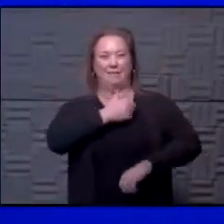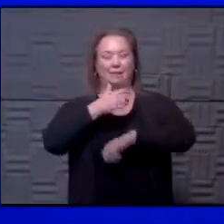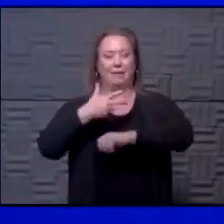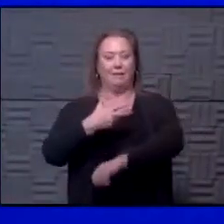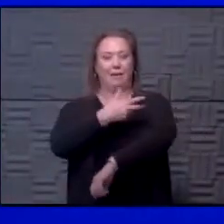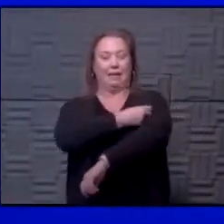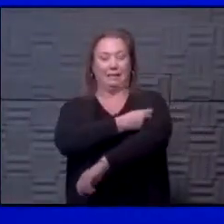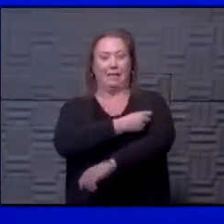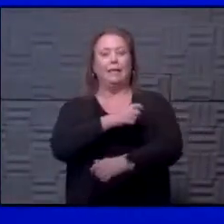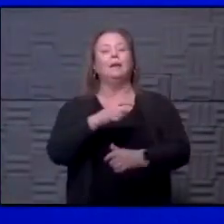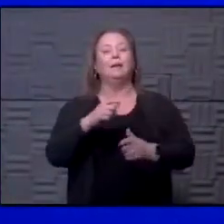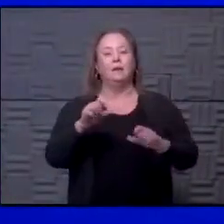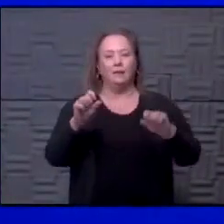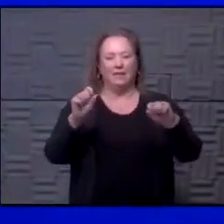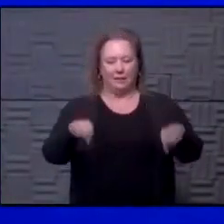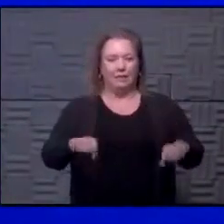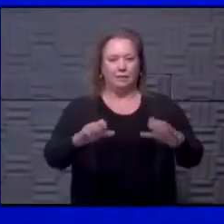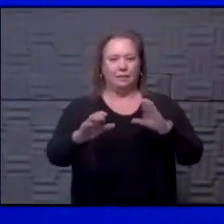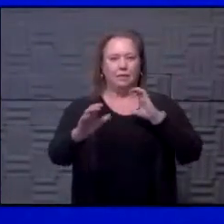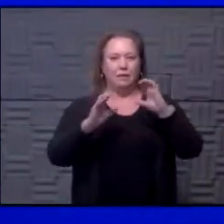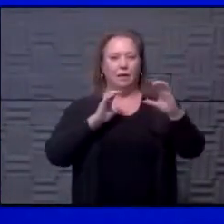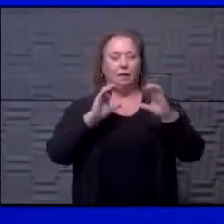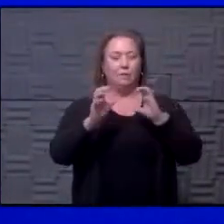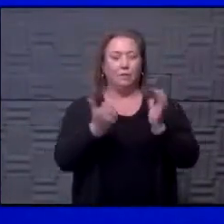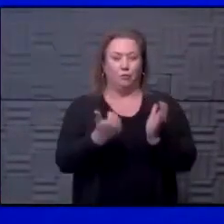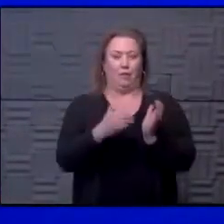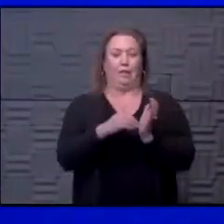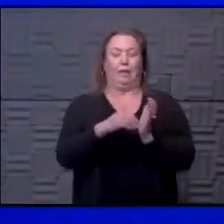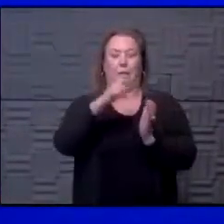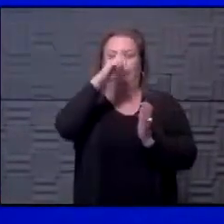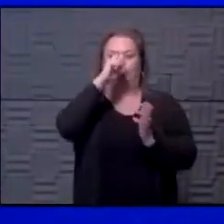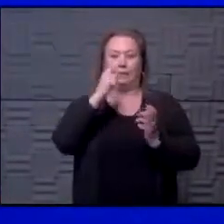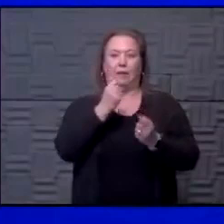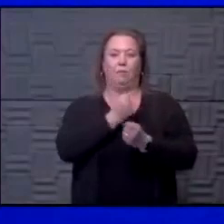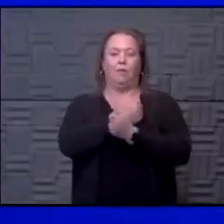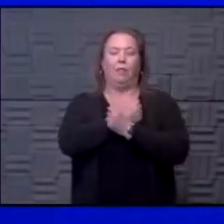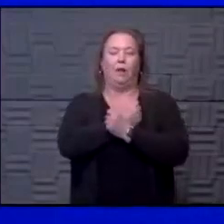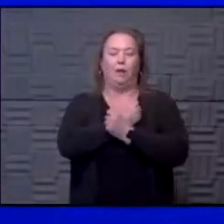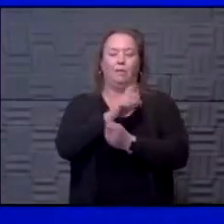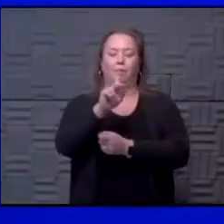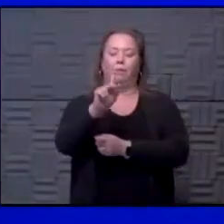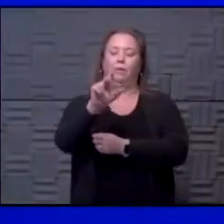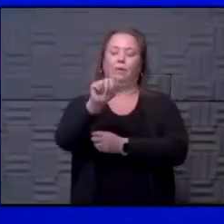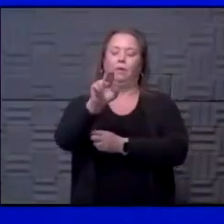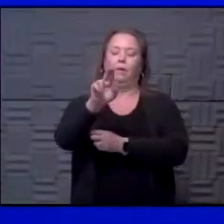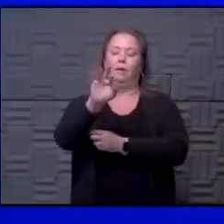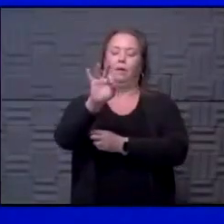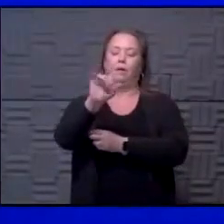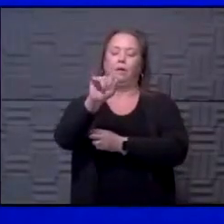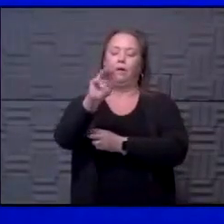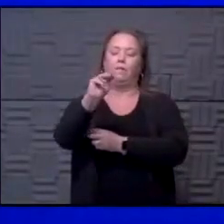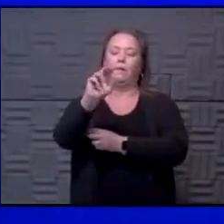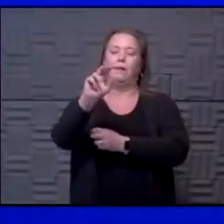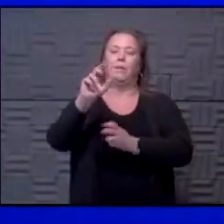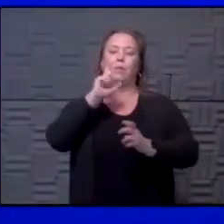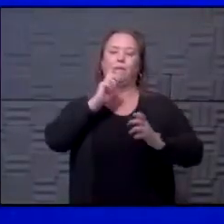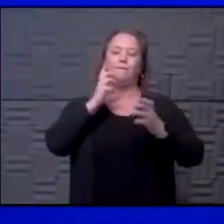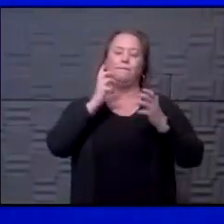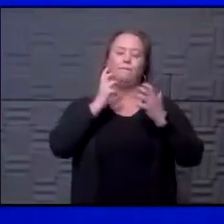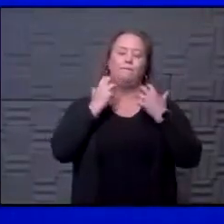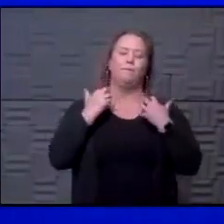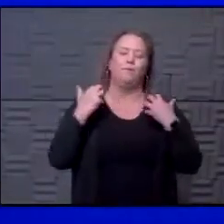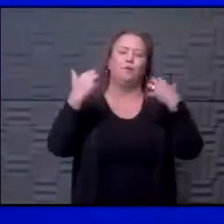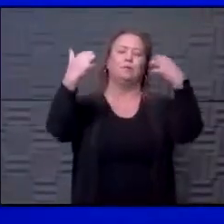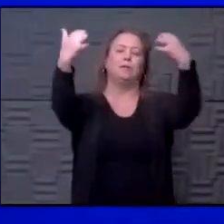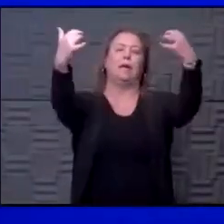country, then let's have another conversation. Because I would love to be back at Coffin with a full-throated crowd. I'll go